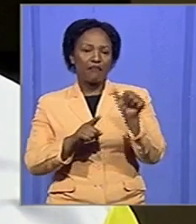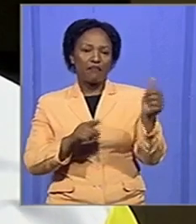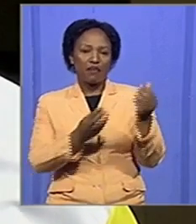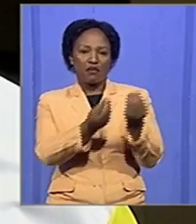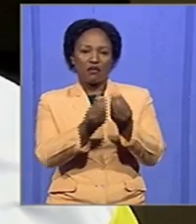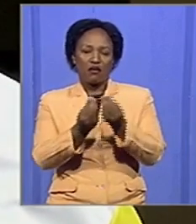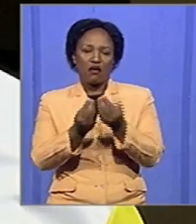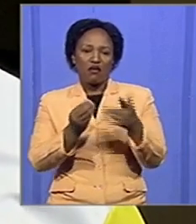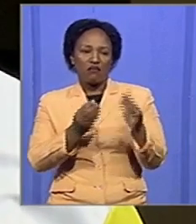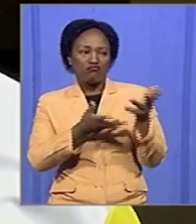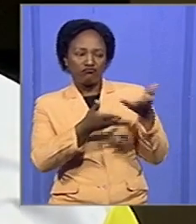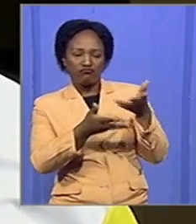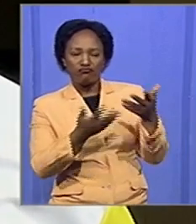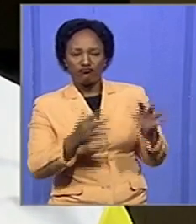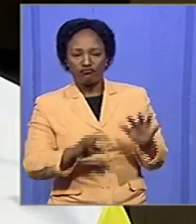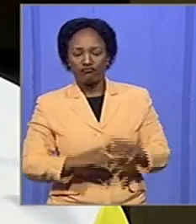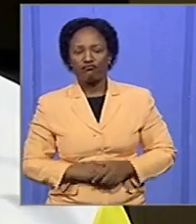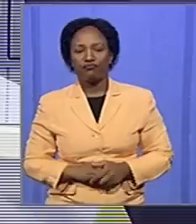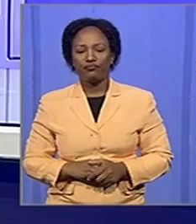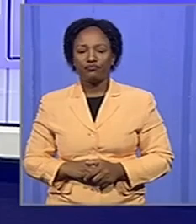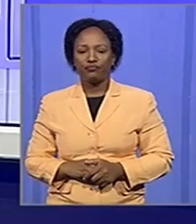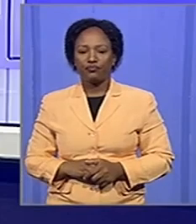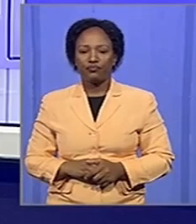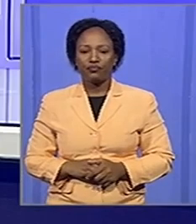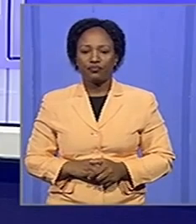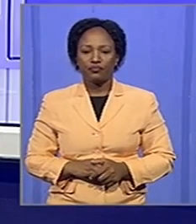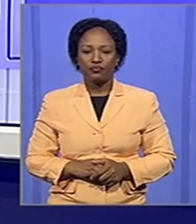we have raised with them.